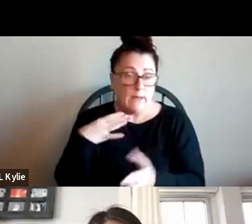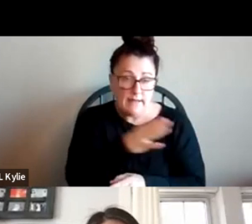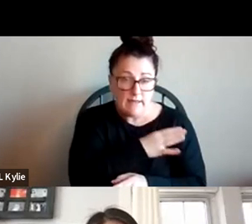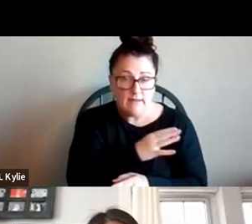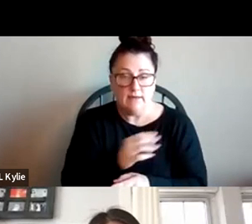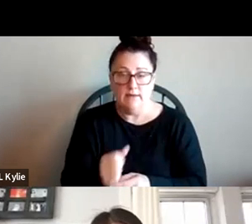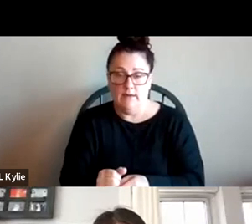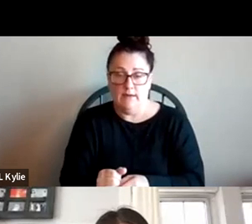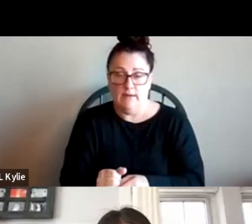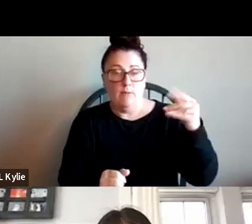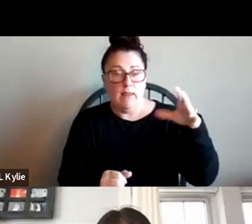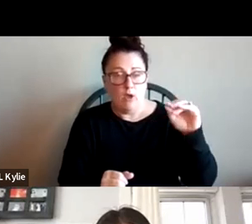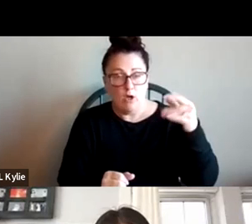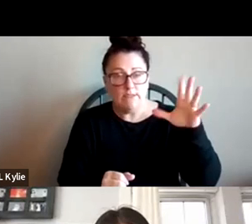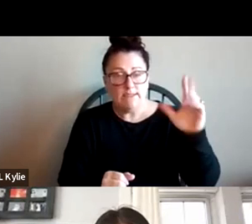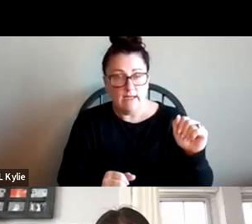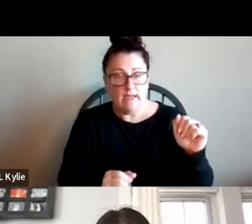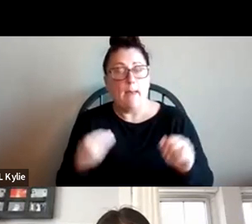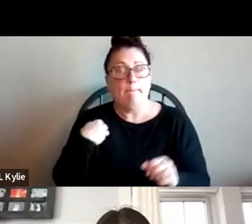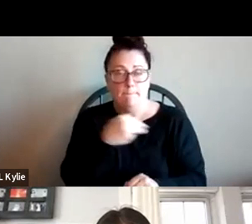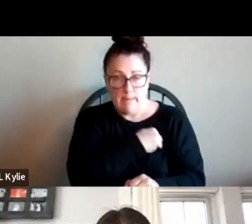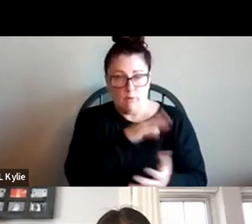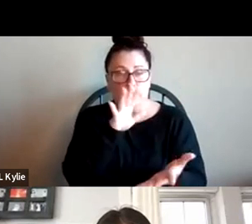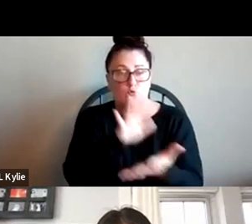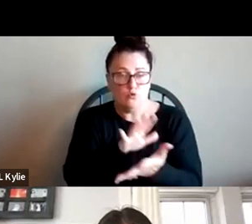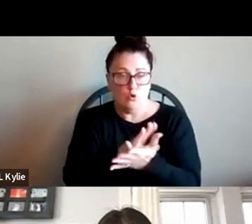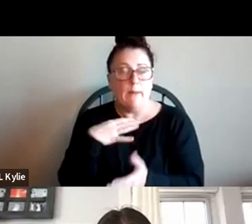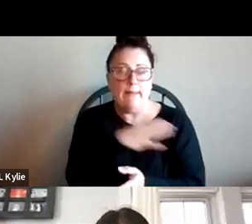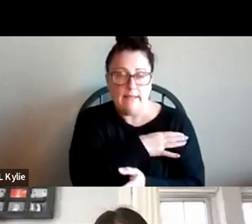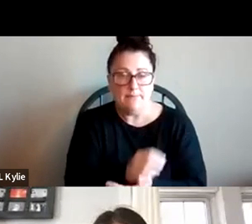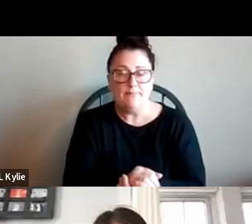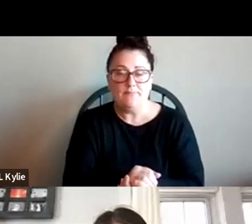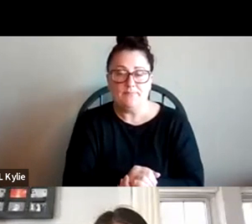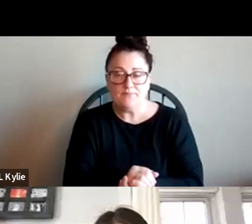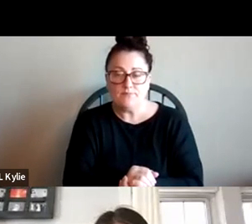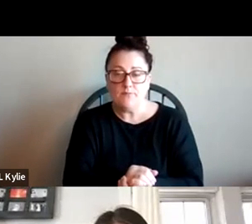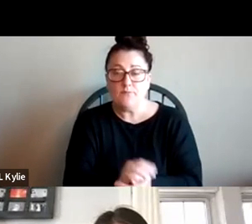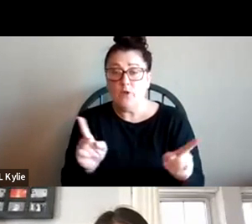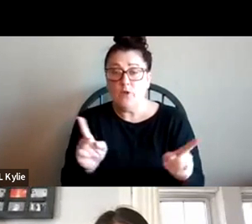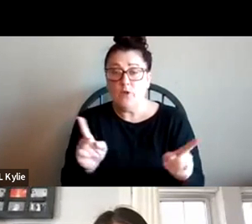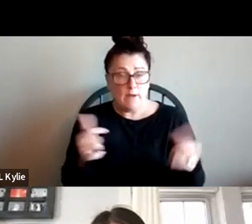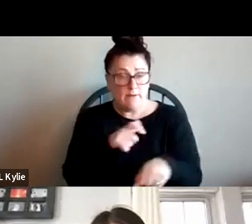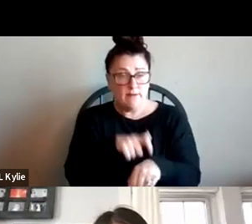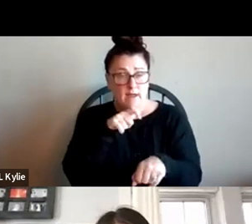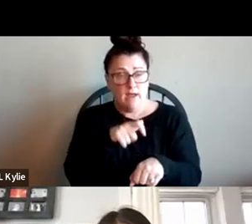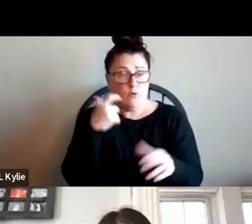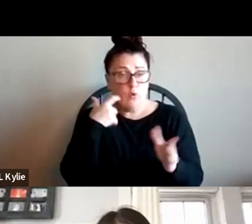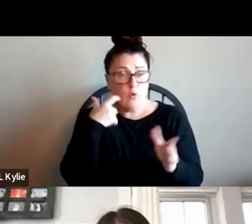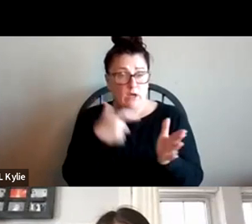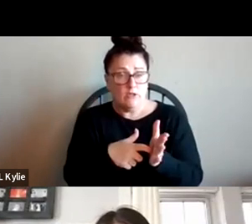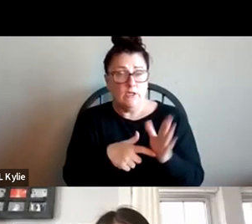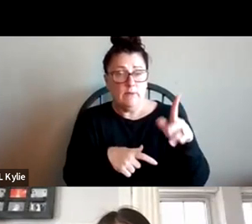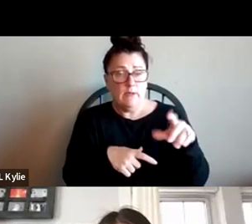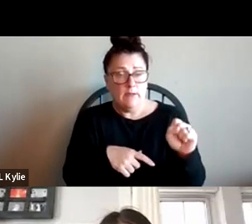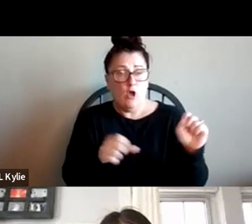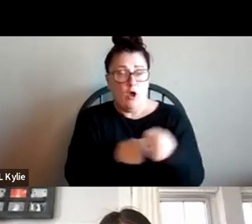Rafaela Polanco Garcia, member of the school committee. I would also like to take an opportunity to acknowledge the BPS Office